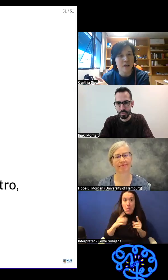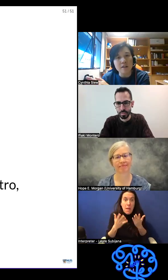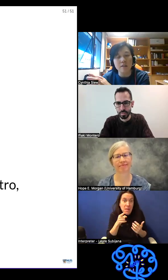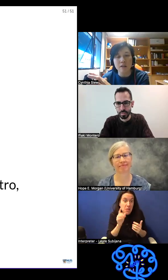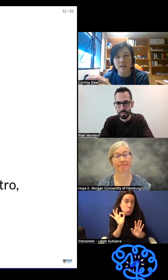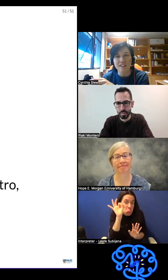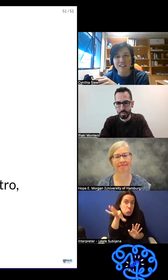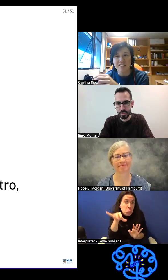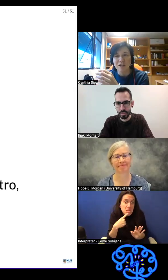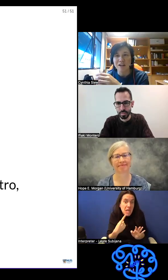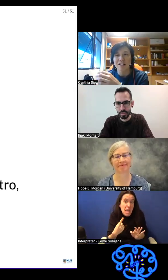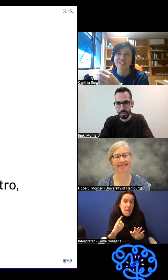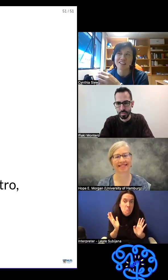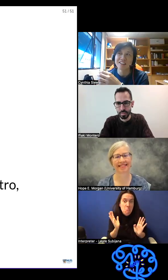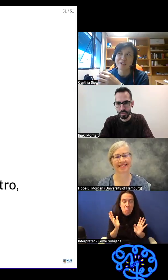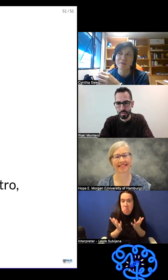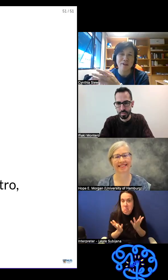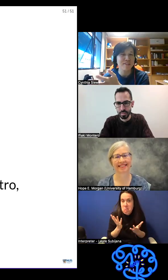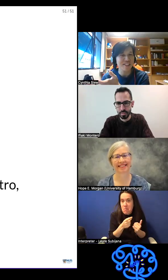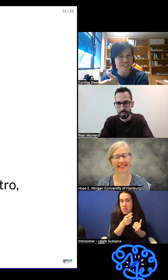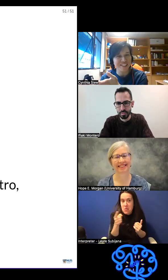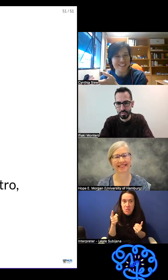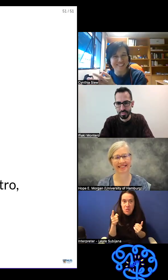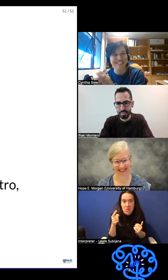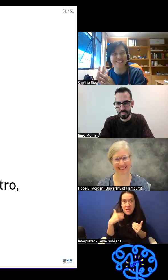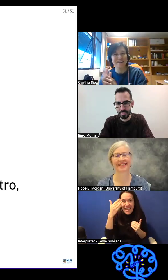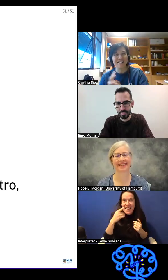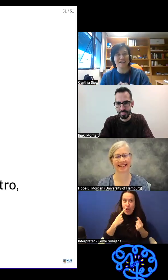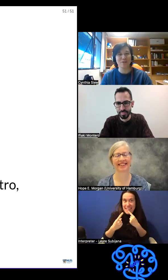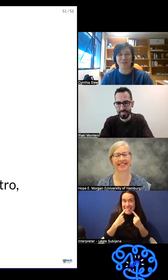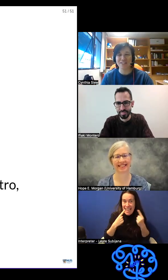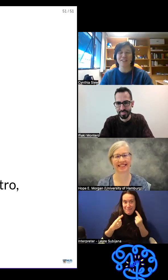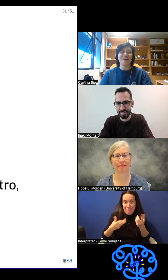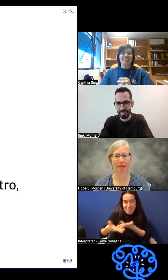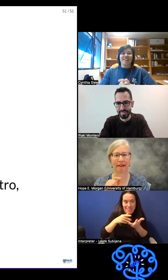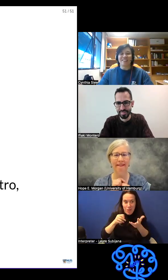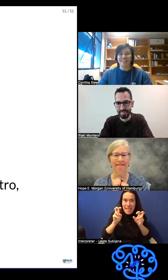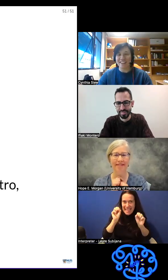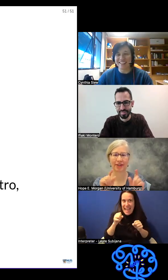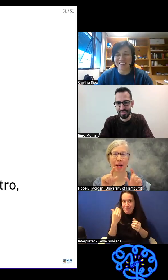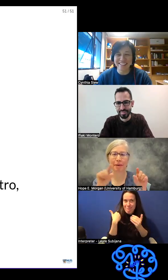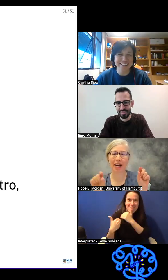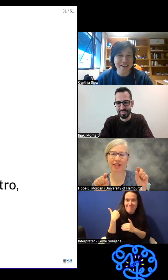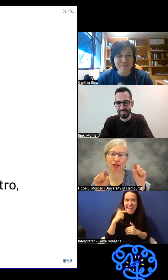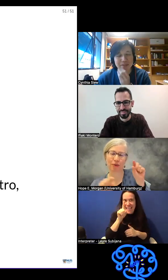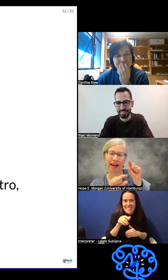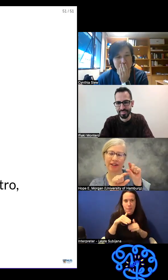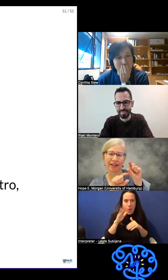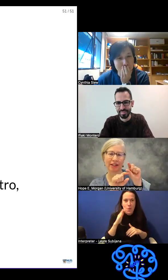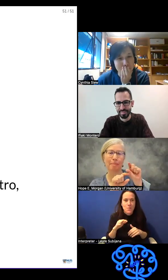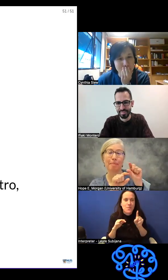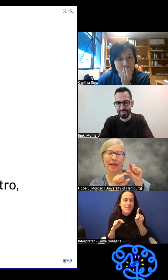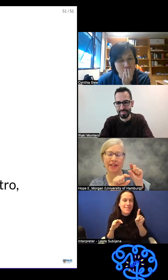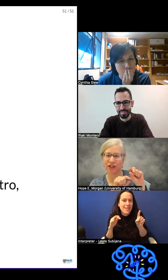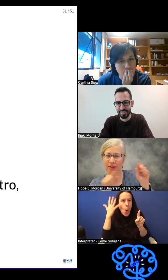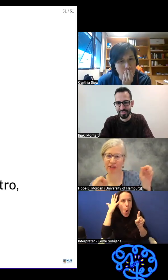for now, and then uh we'll have a discussion later, right? So you can ask more questions. Okay. Maybe I just will add